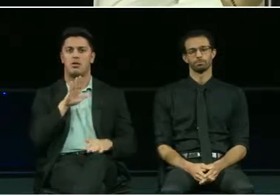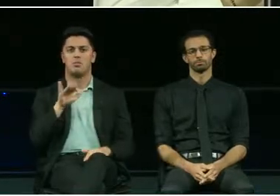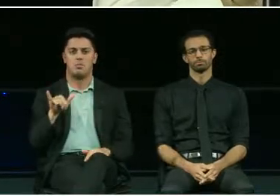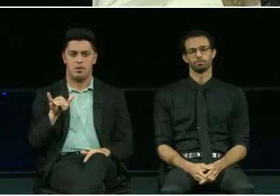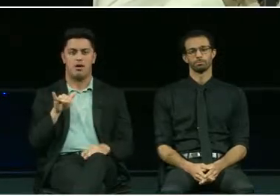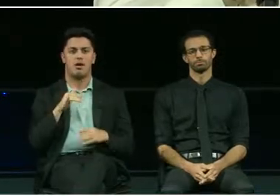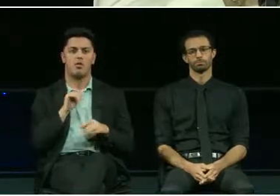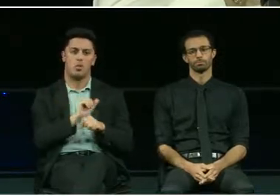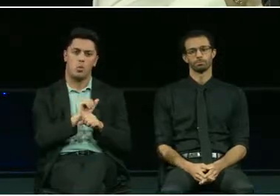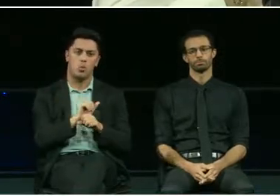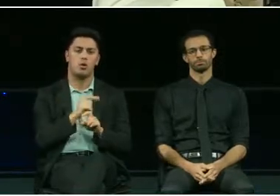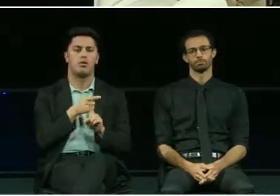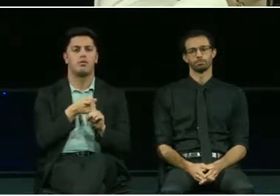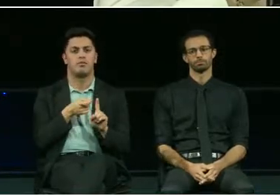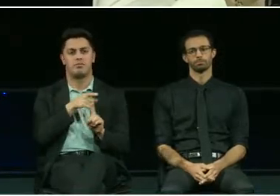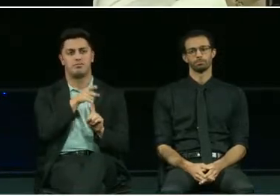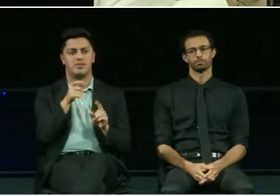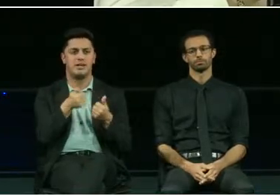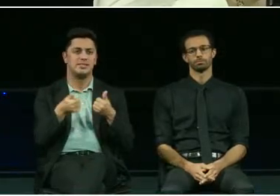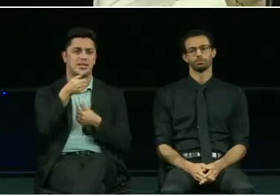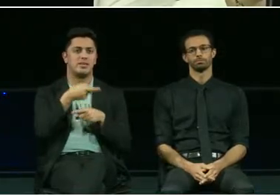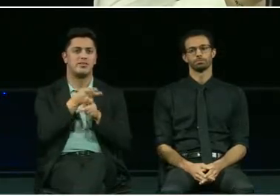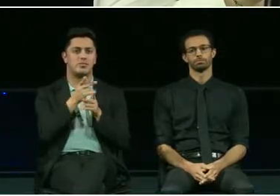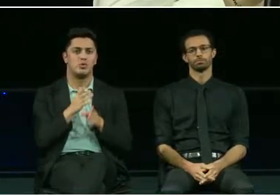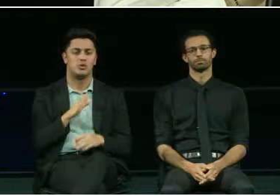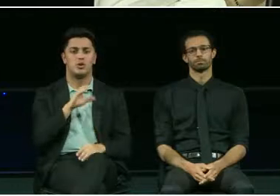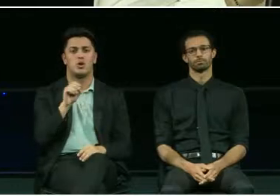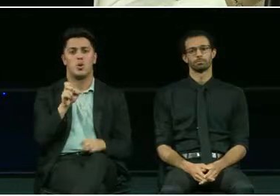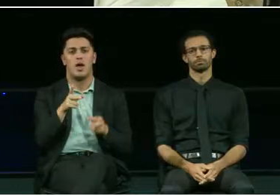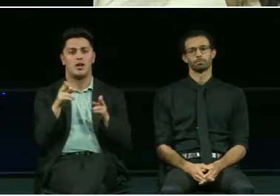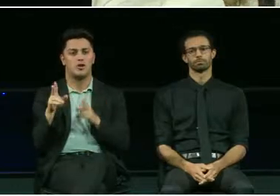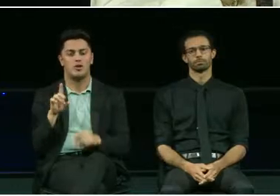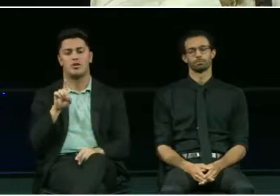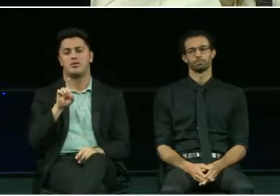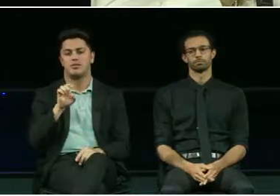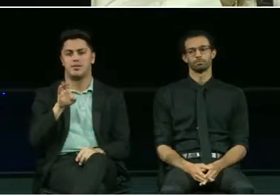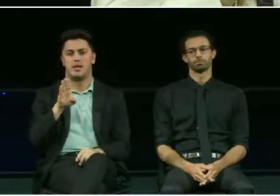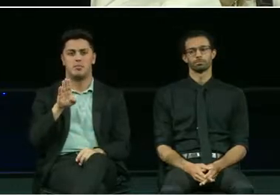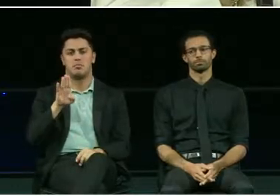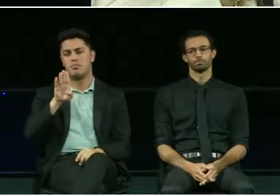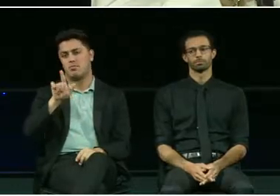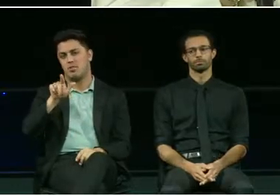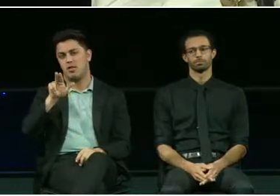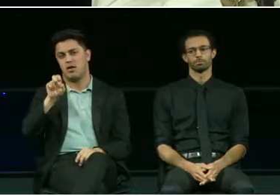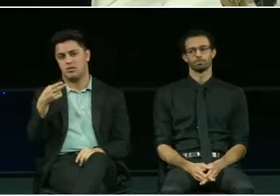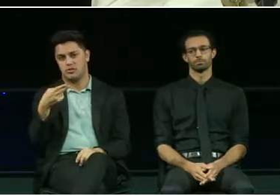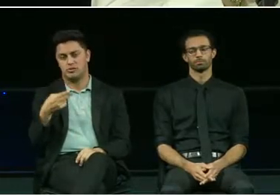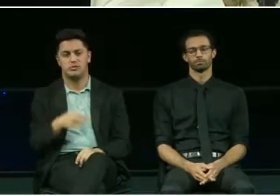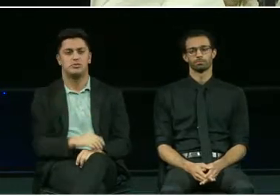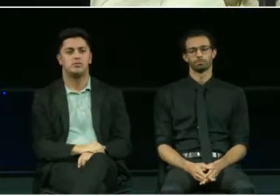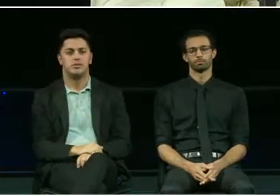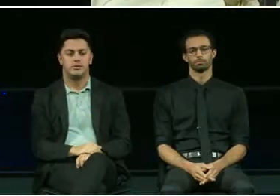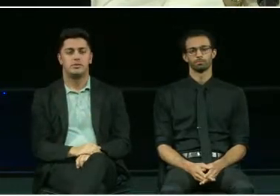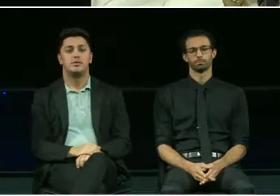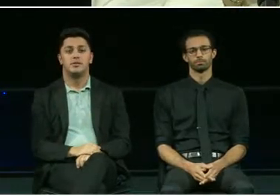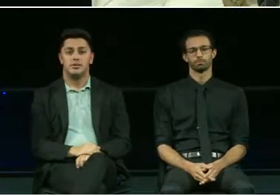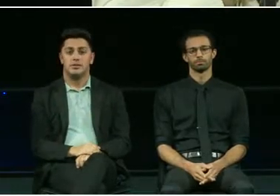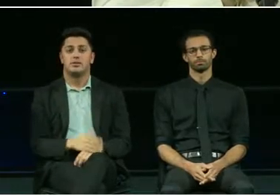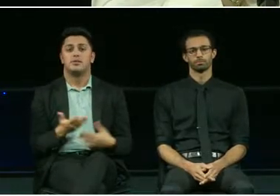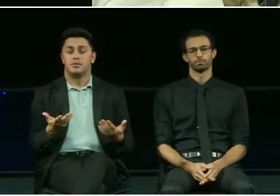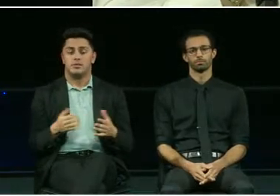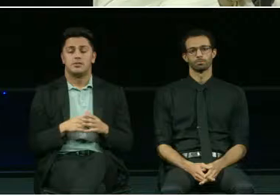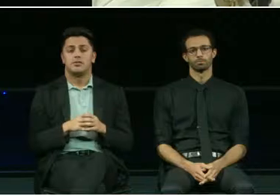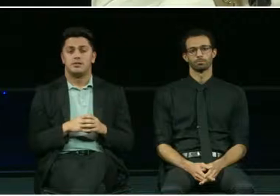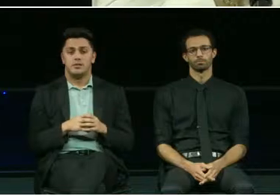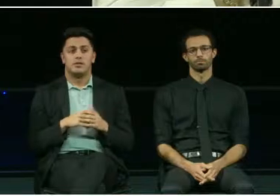the work of our executive producer and co-editor, Doug Blush, and, you know, being like a